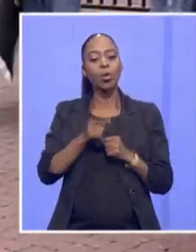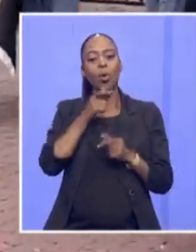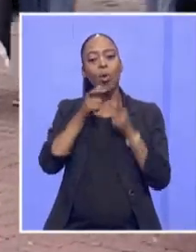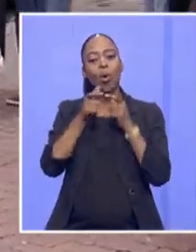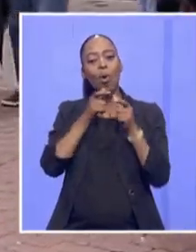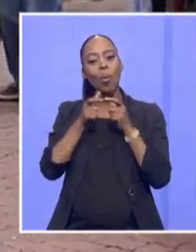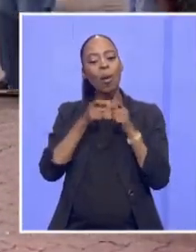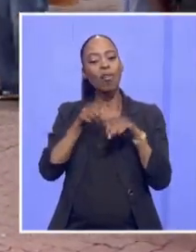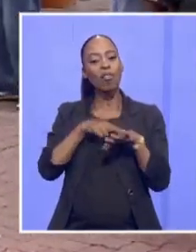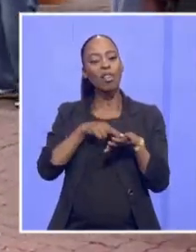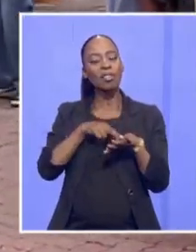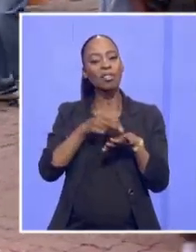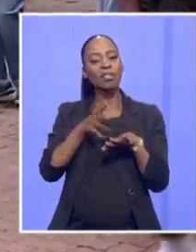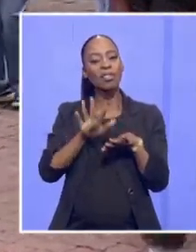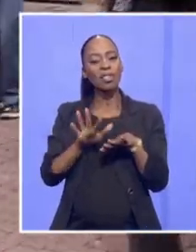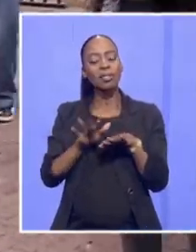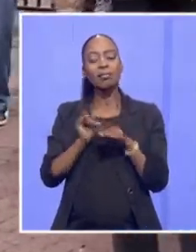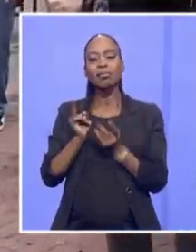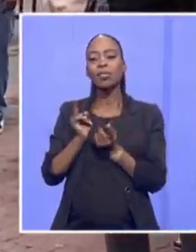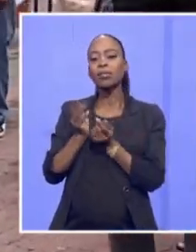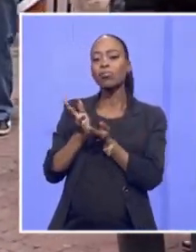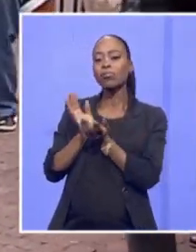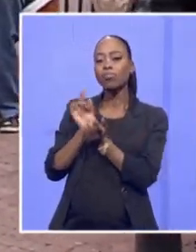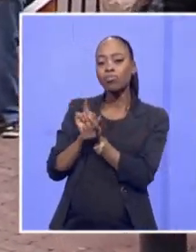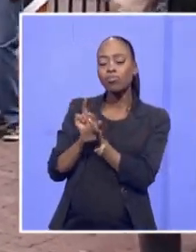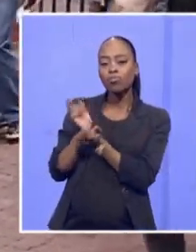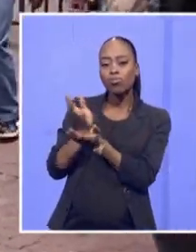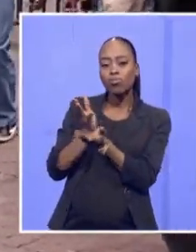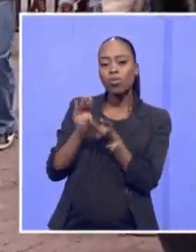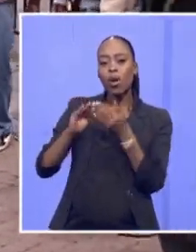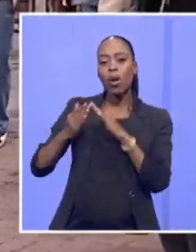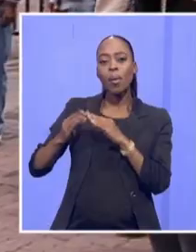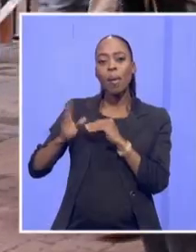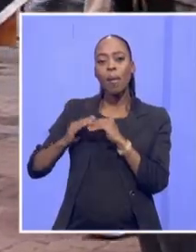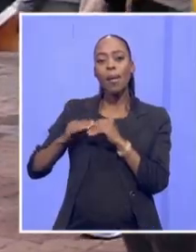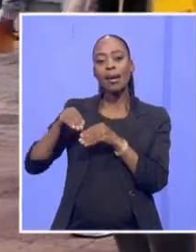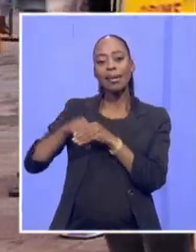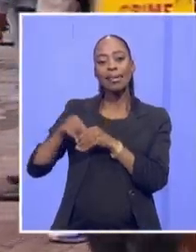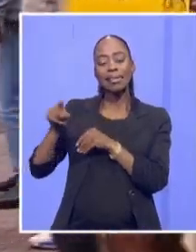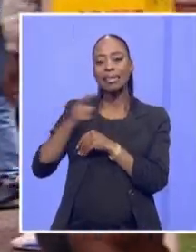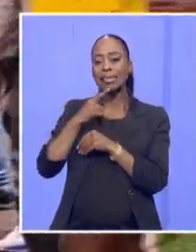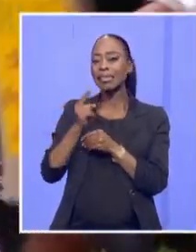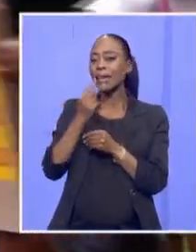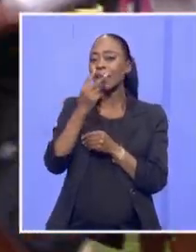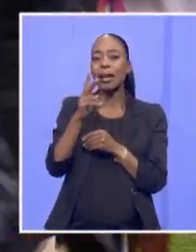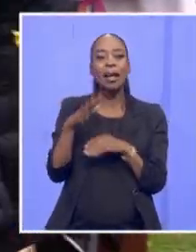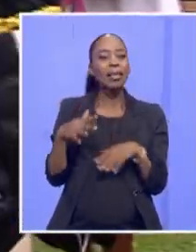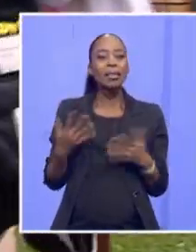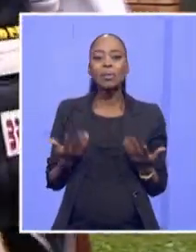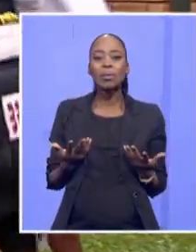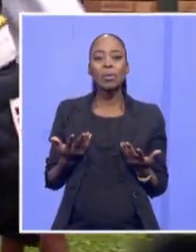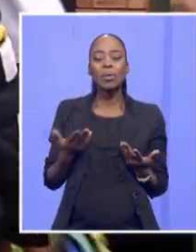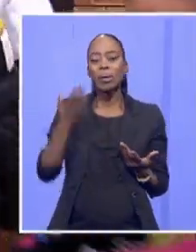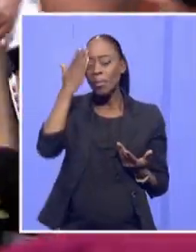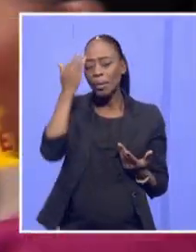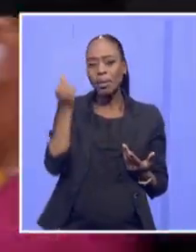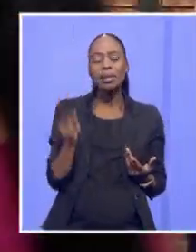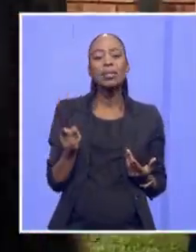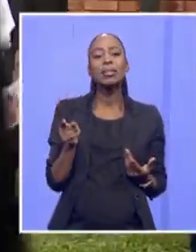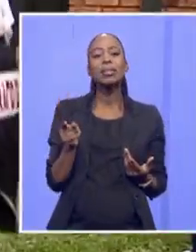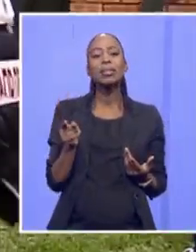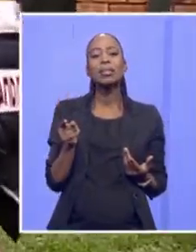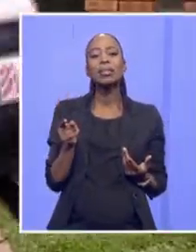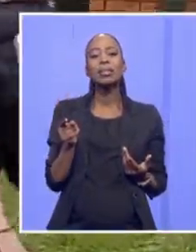that have been made. When we spoke to some of the residents inside here, they said they had not seen the